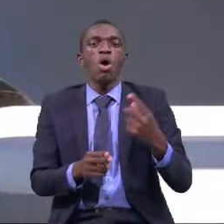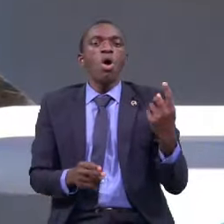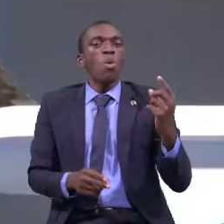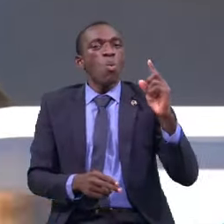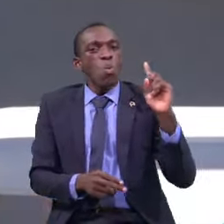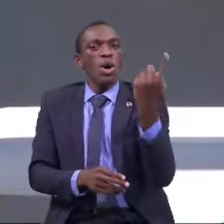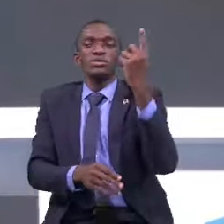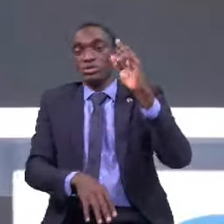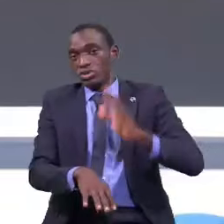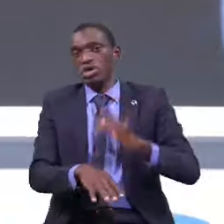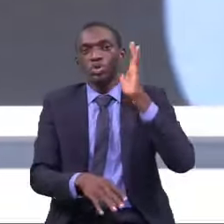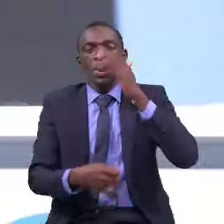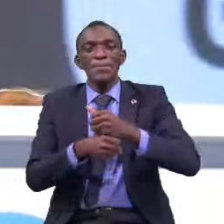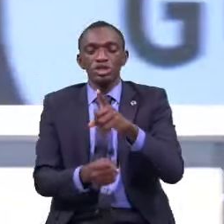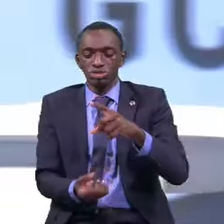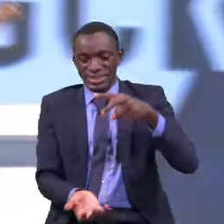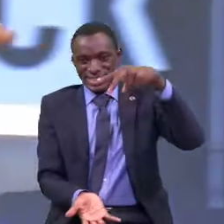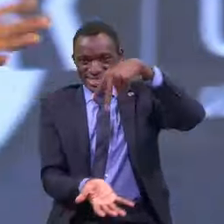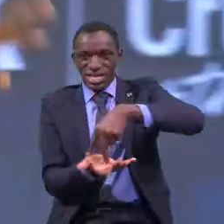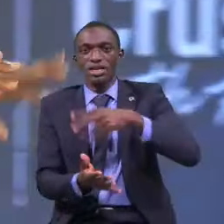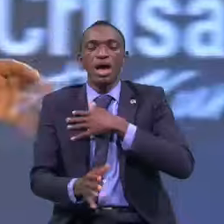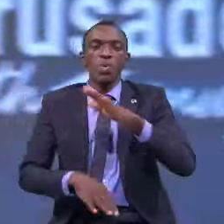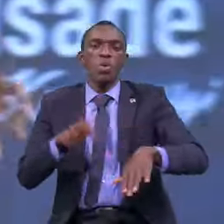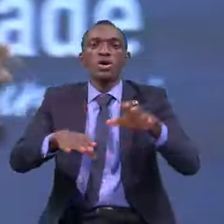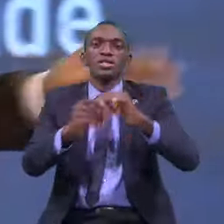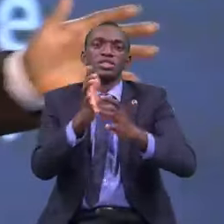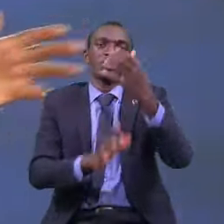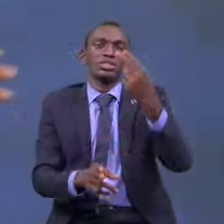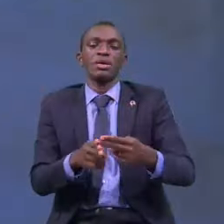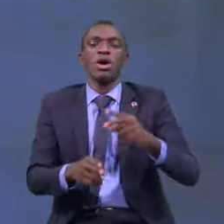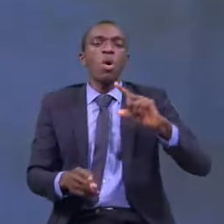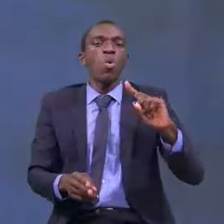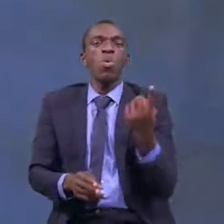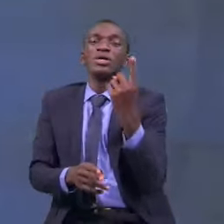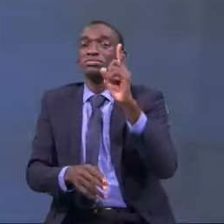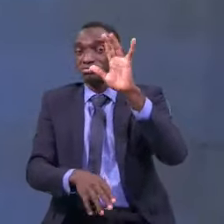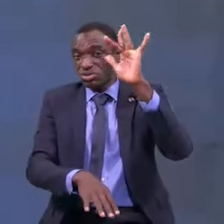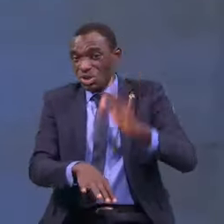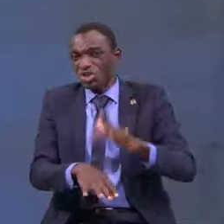walk. A single touch will cleanse all your sins away.